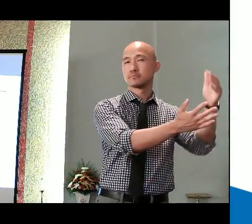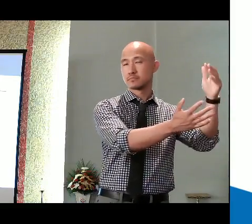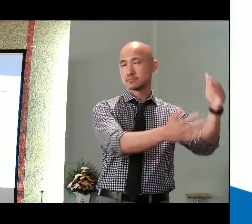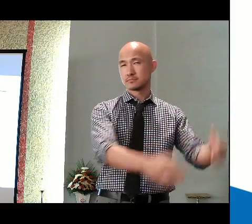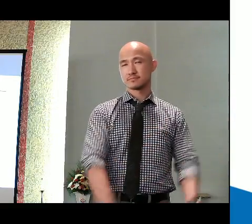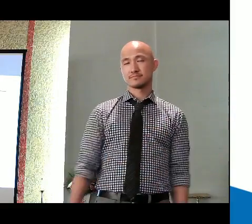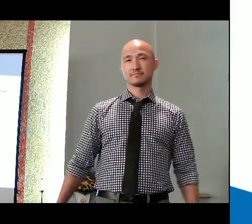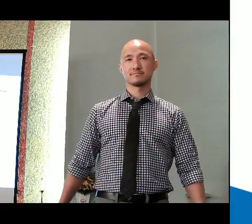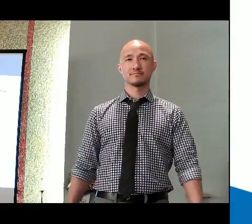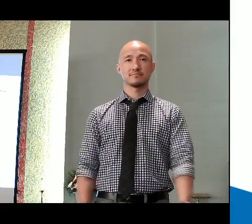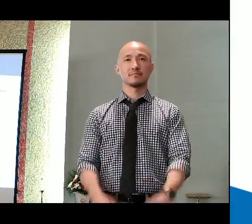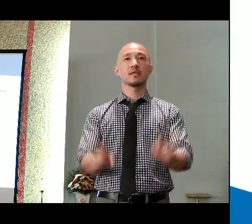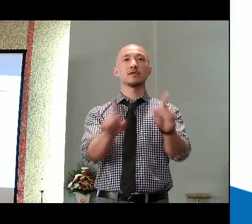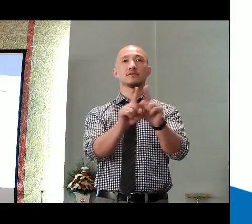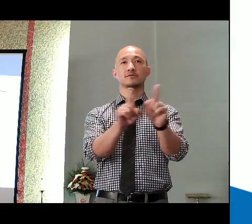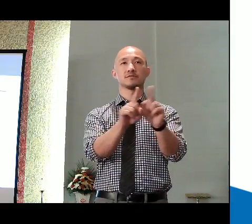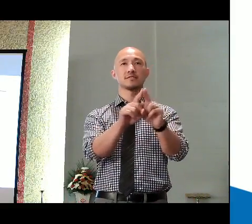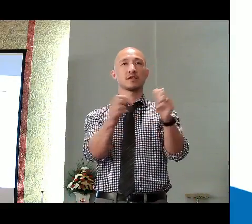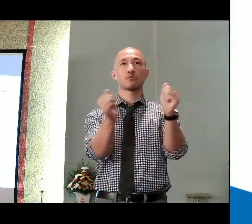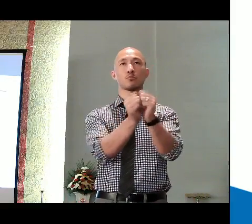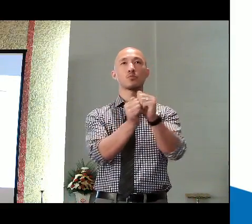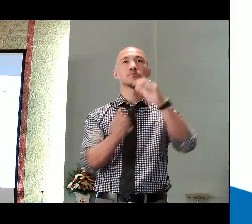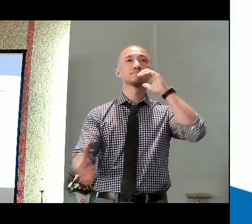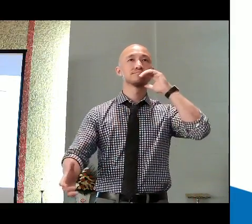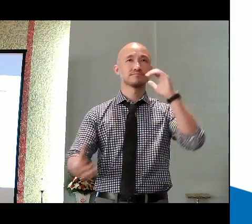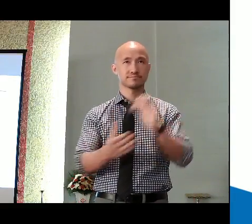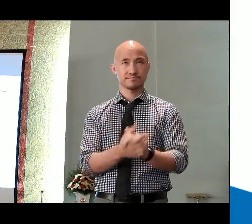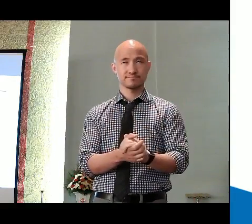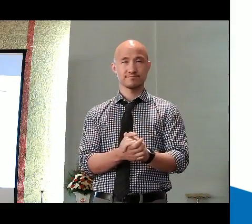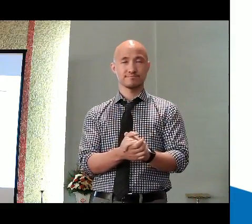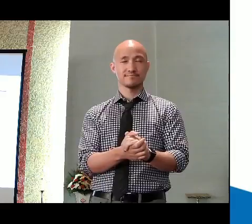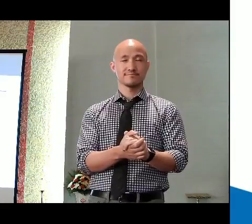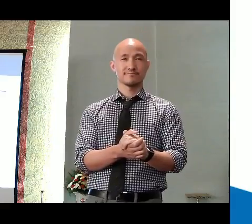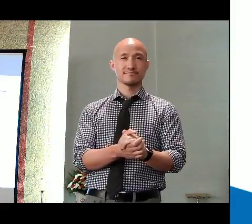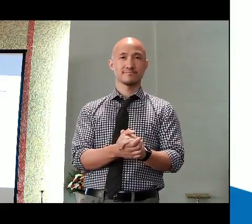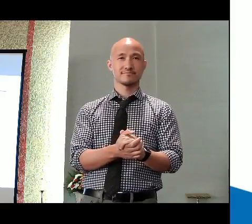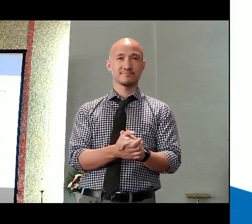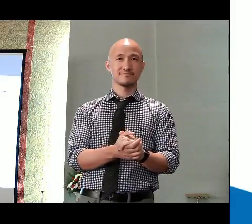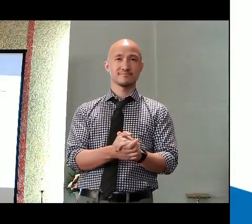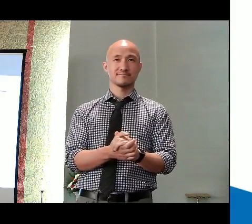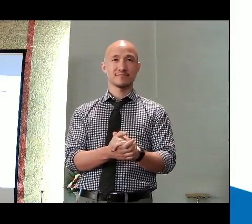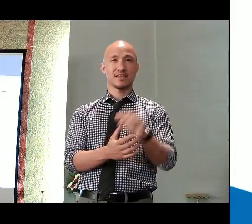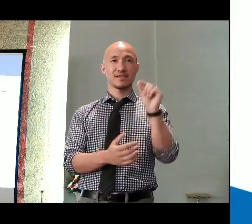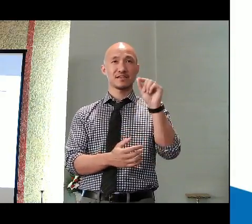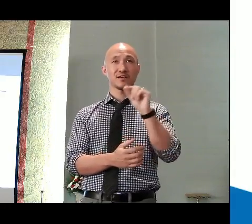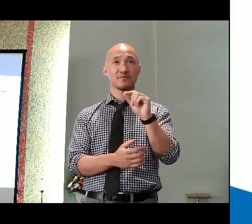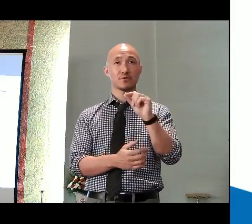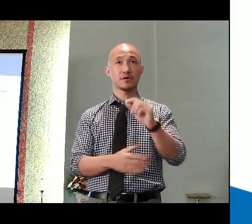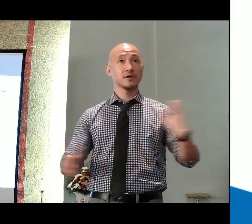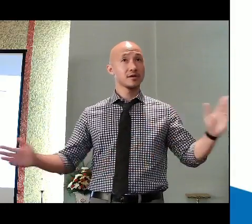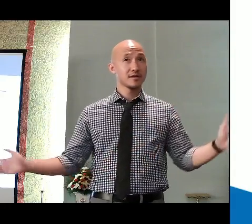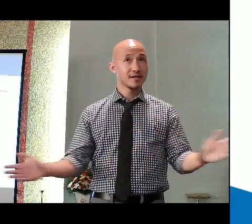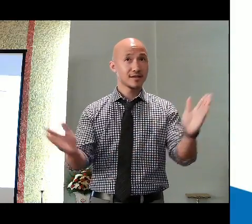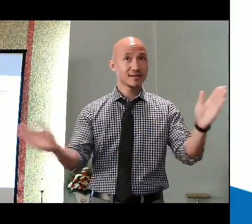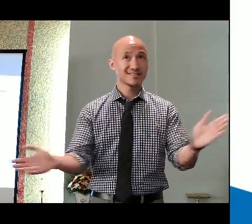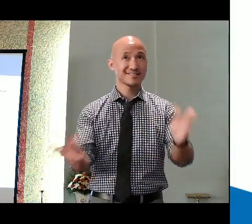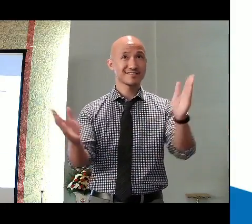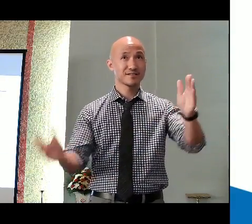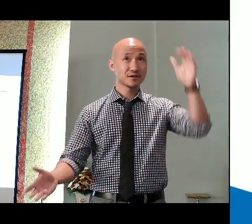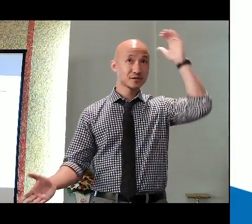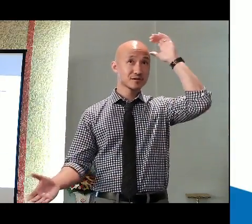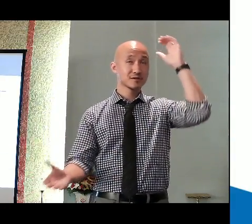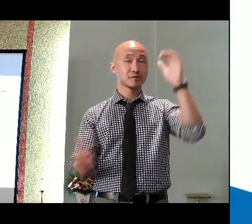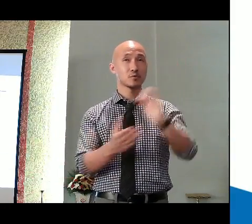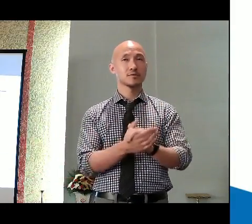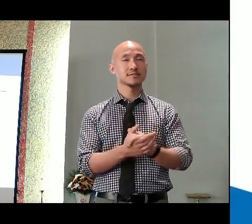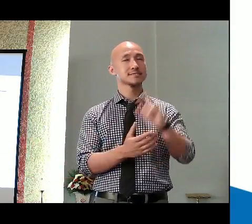of weakness he's talking about, and that's why God says live with her in an understanding